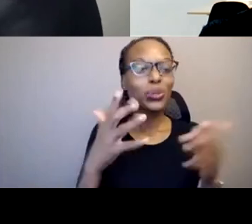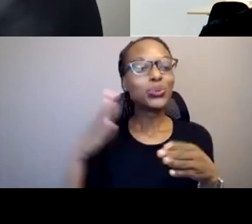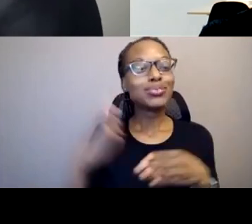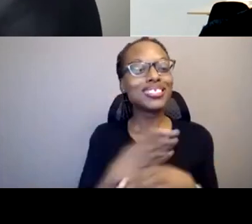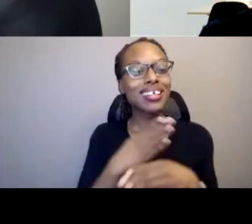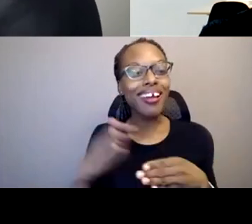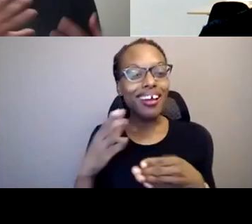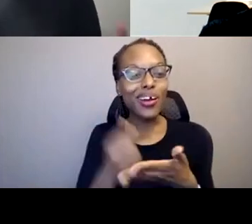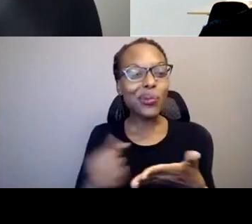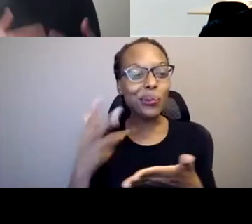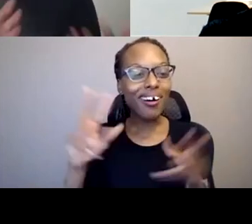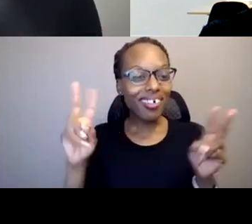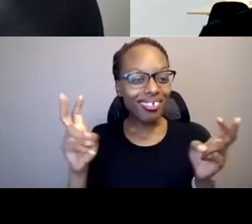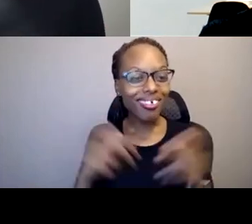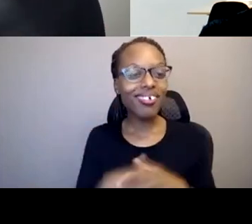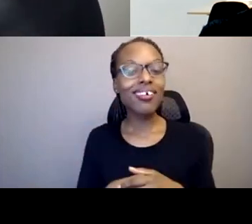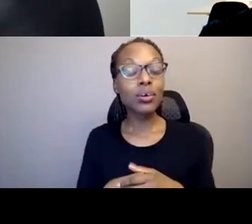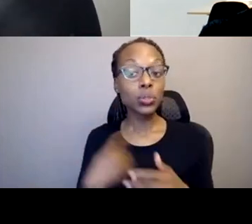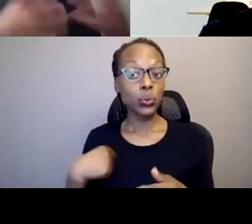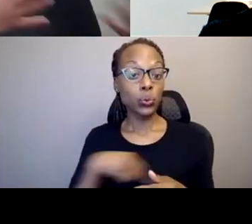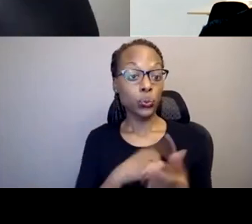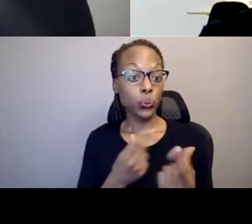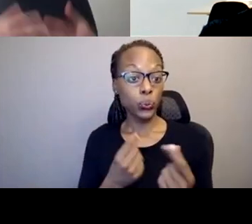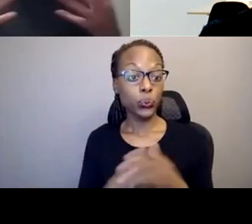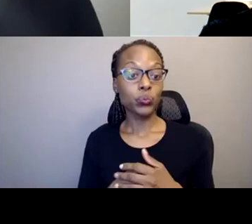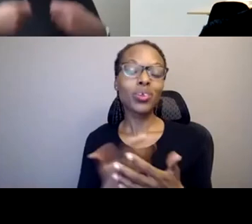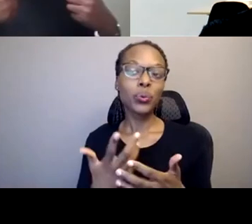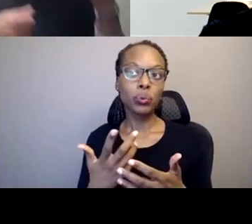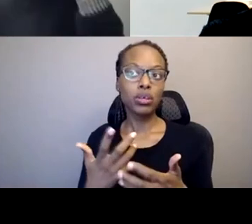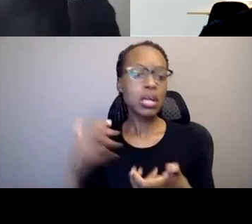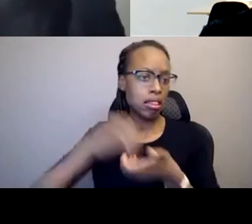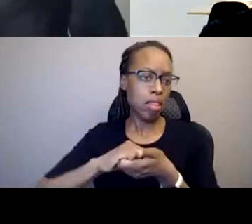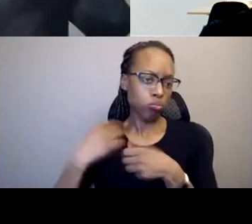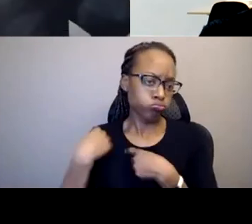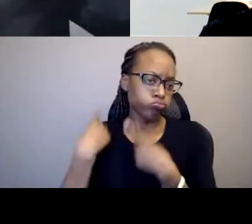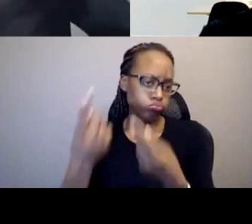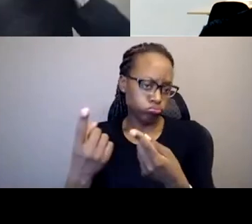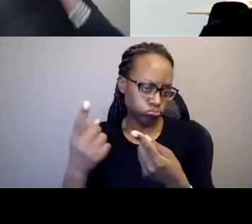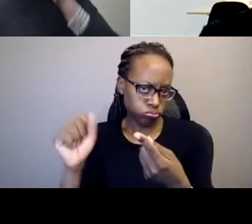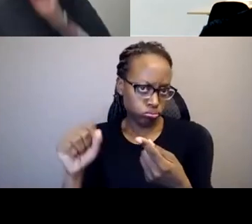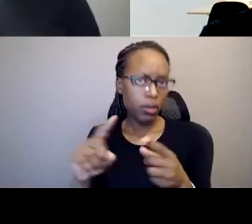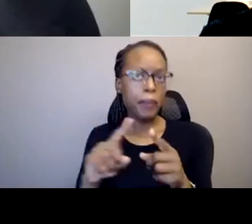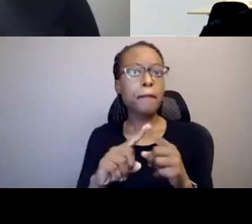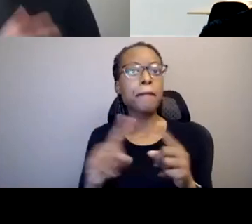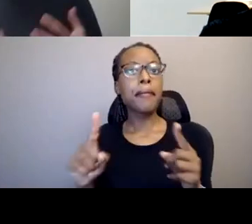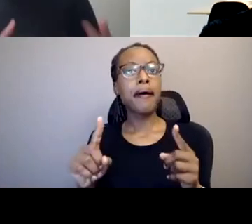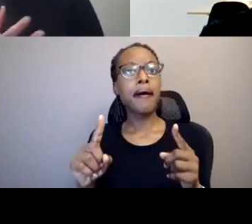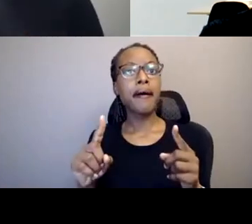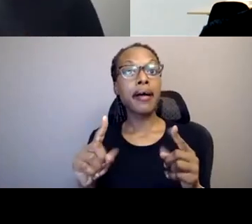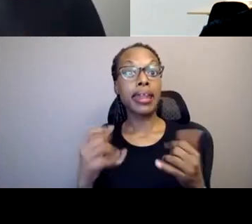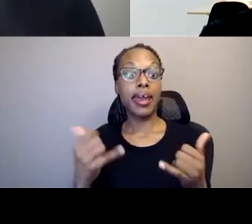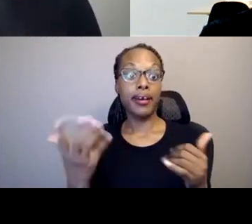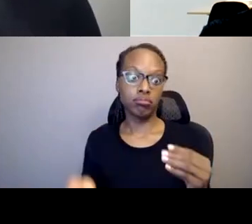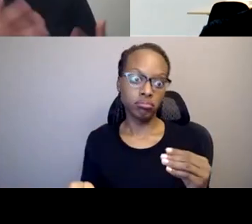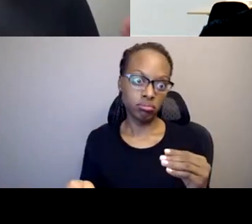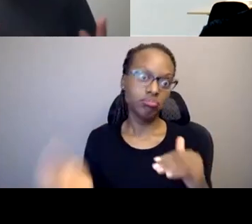So we started collaborating. We always collaborate, but we sort of really did a lot more collaboration